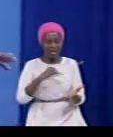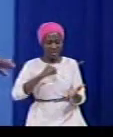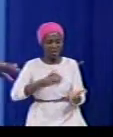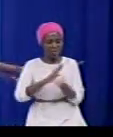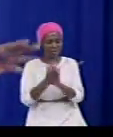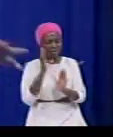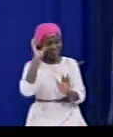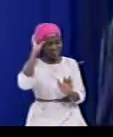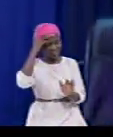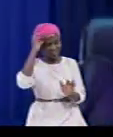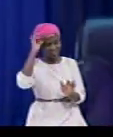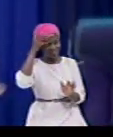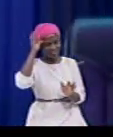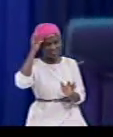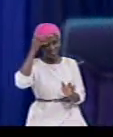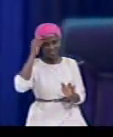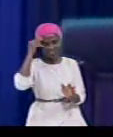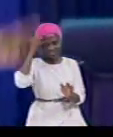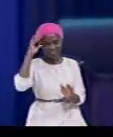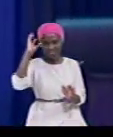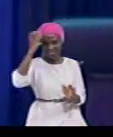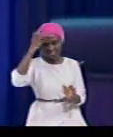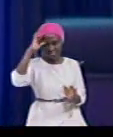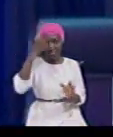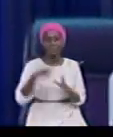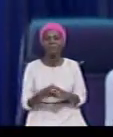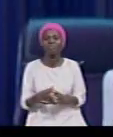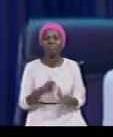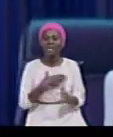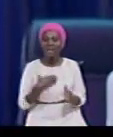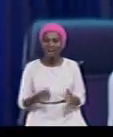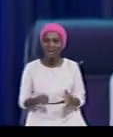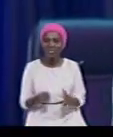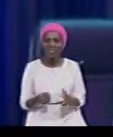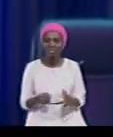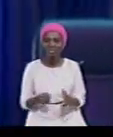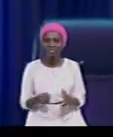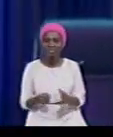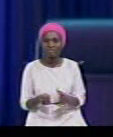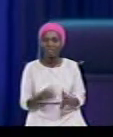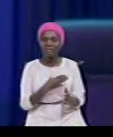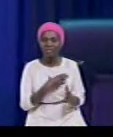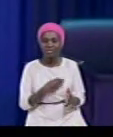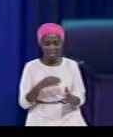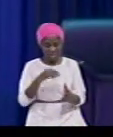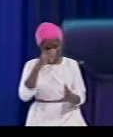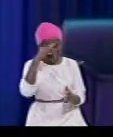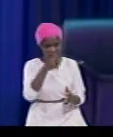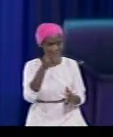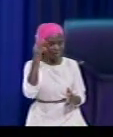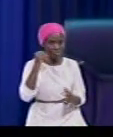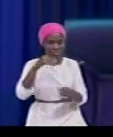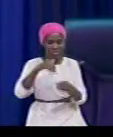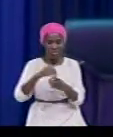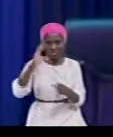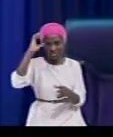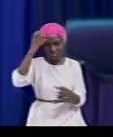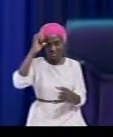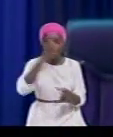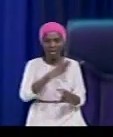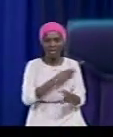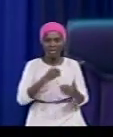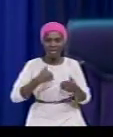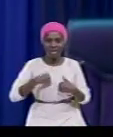and made him mental like that, they went to his house and carried all his property. He was insane. He had brain